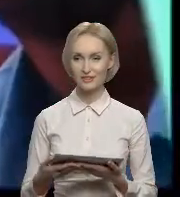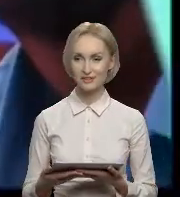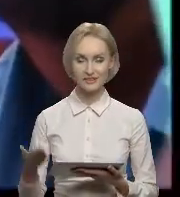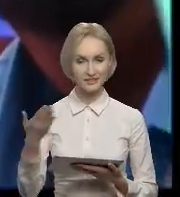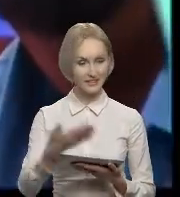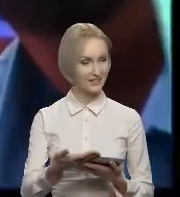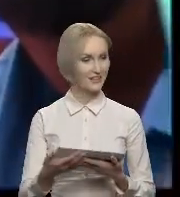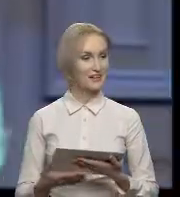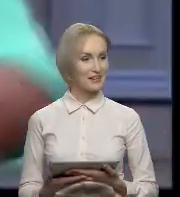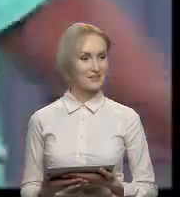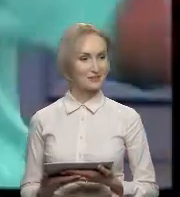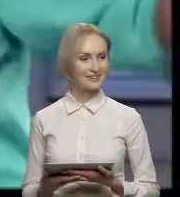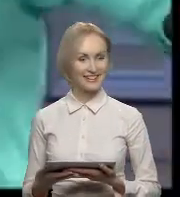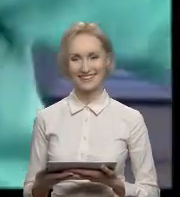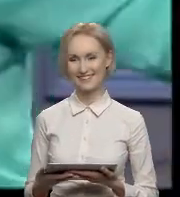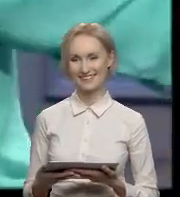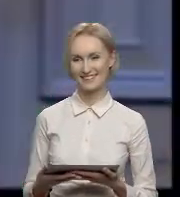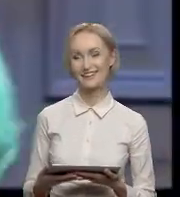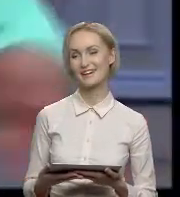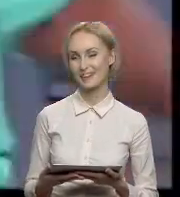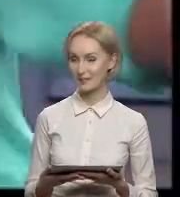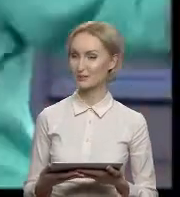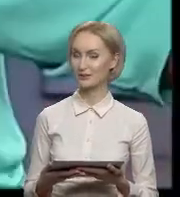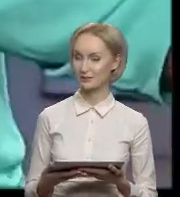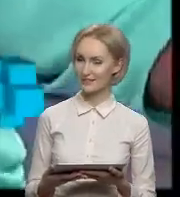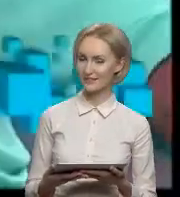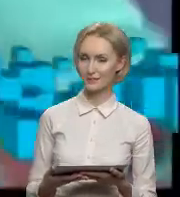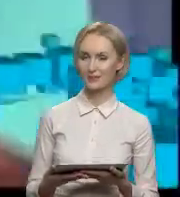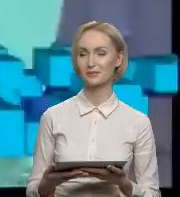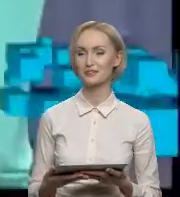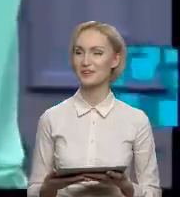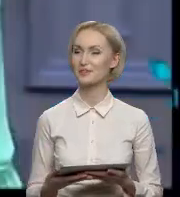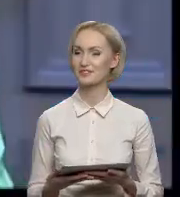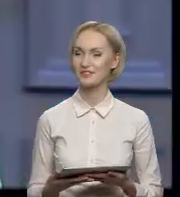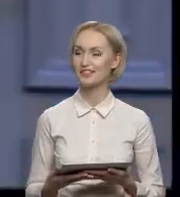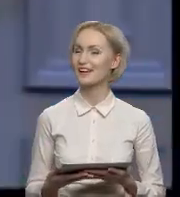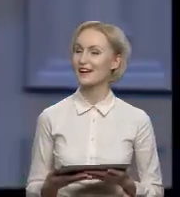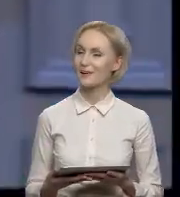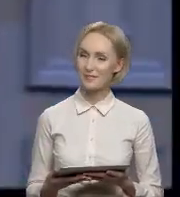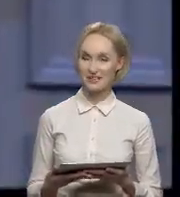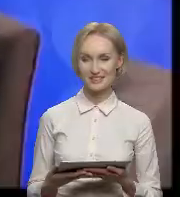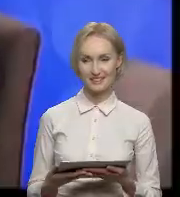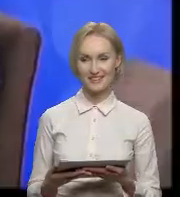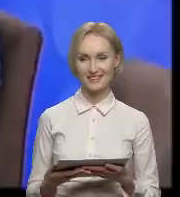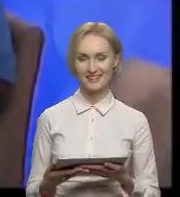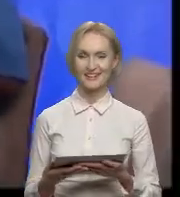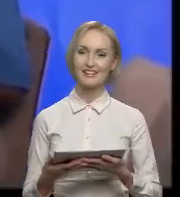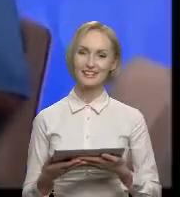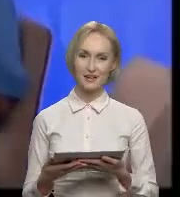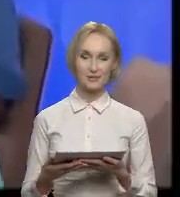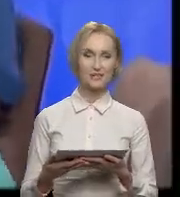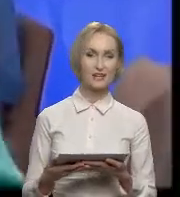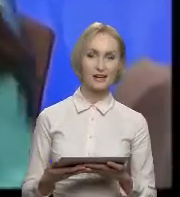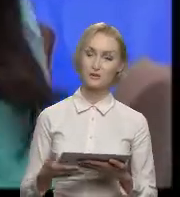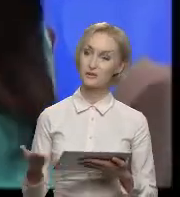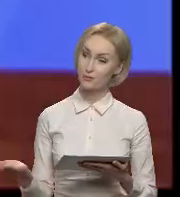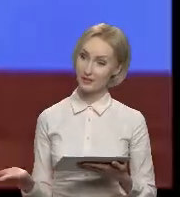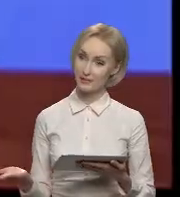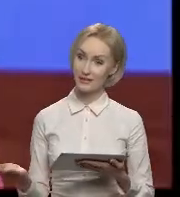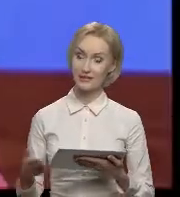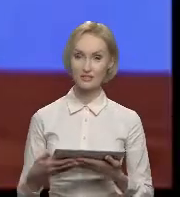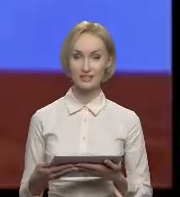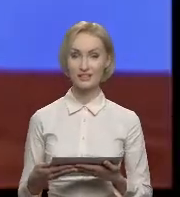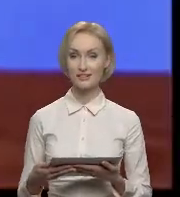distracting her from dealing to, from getting her own, her other kid, her own, her other kids back. You ain't, where you are ain't they? Right for Victoria, her. Where's your other